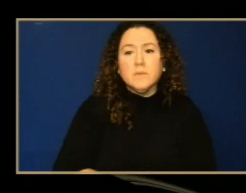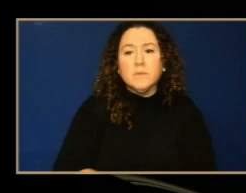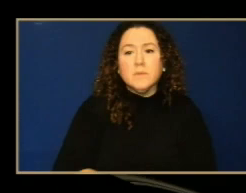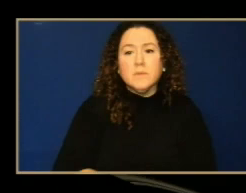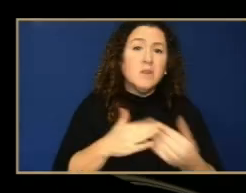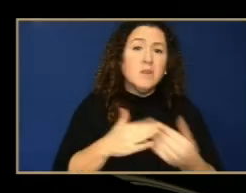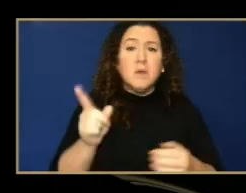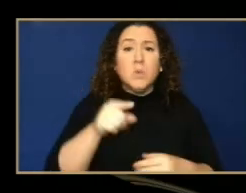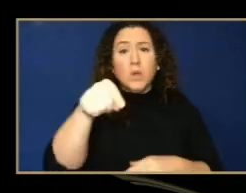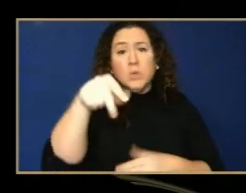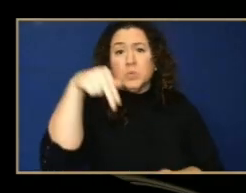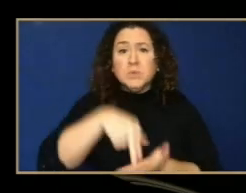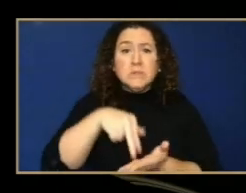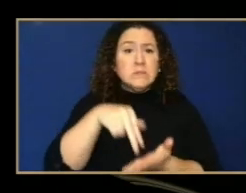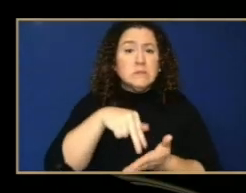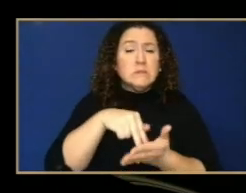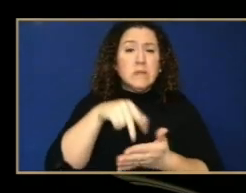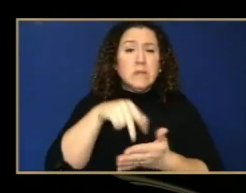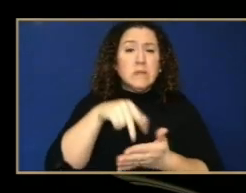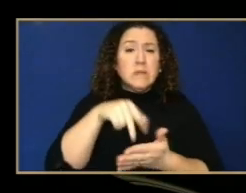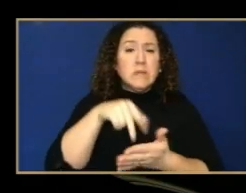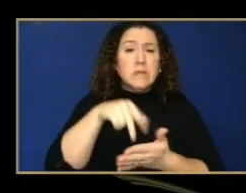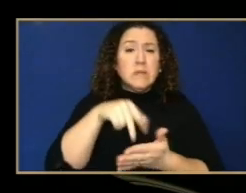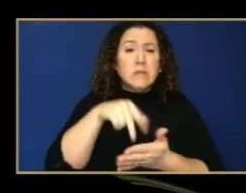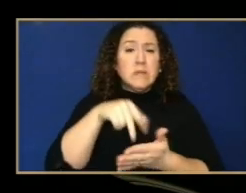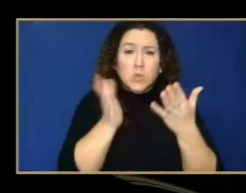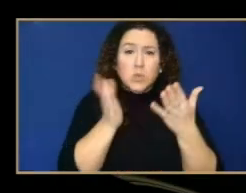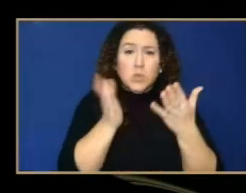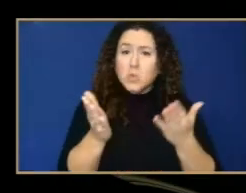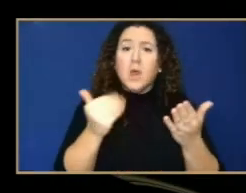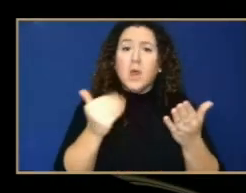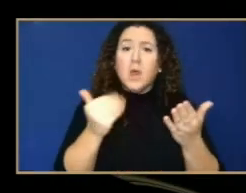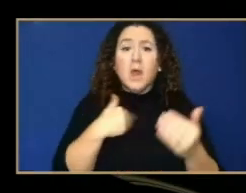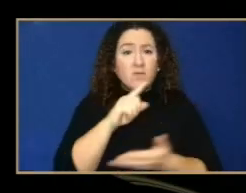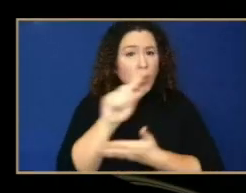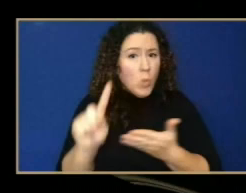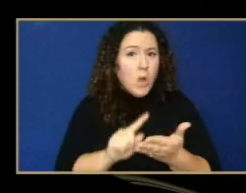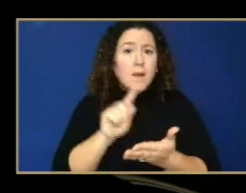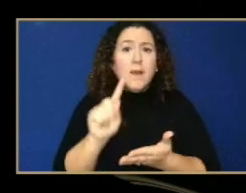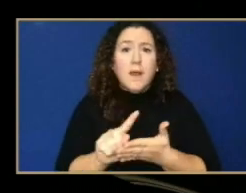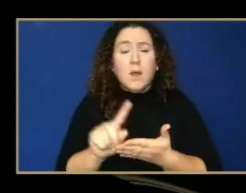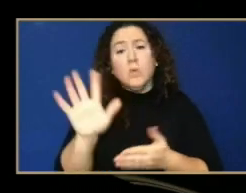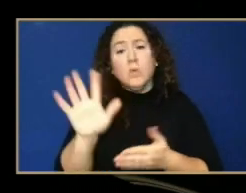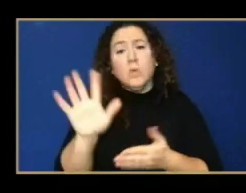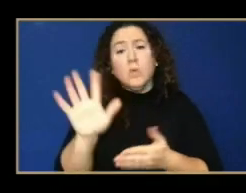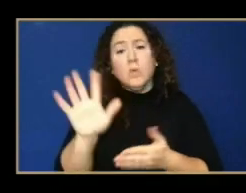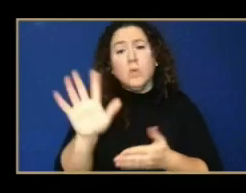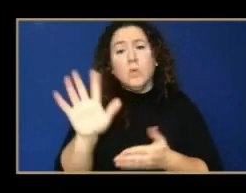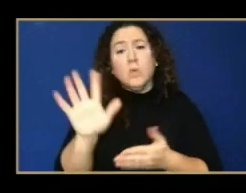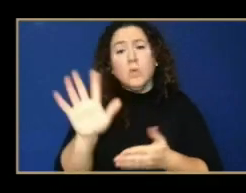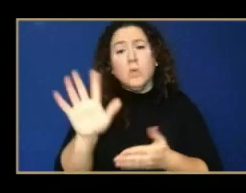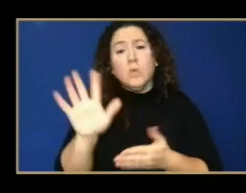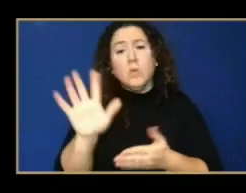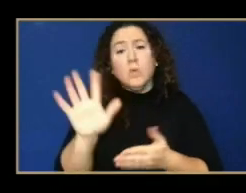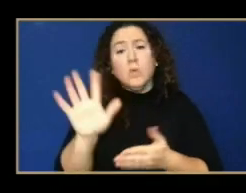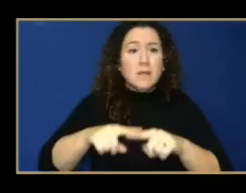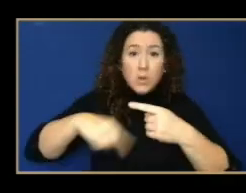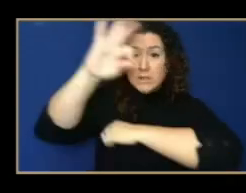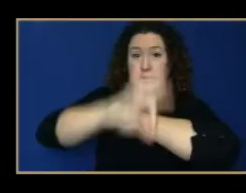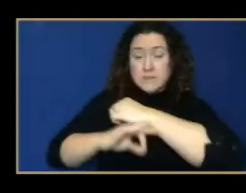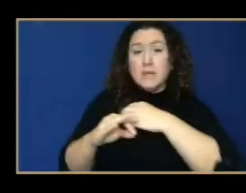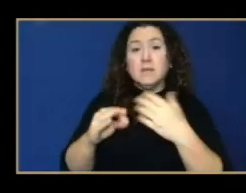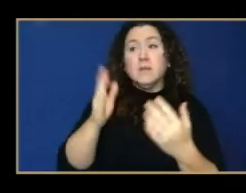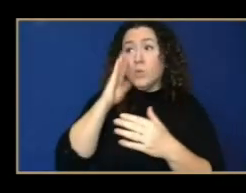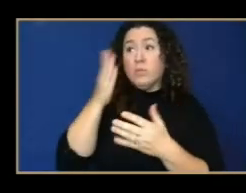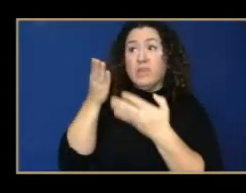more in order to see the planets before they set, depending on what your horizon is. So they'll be up about an hour after sunset, and then they will